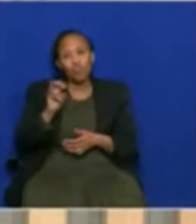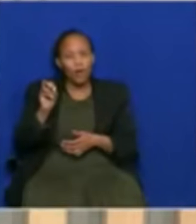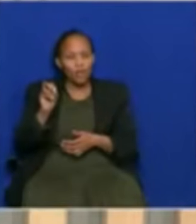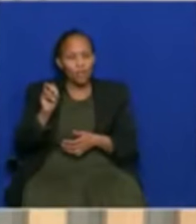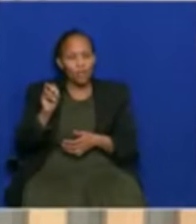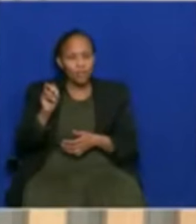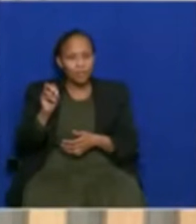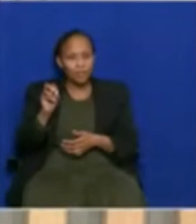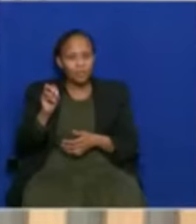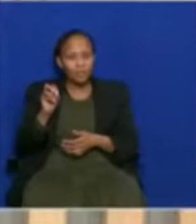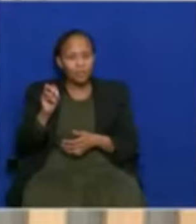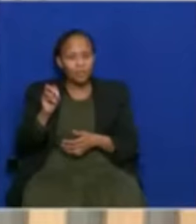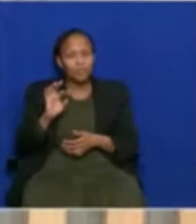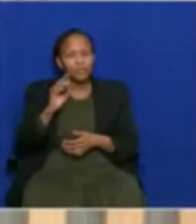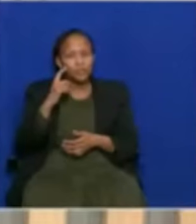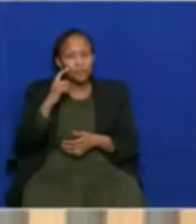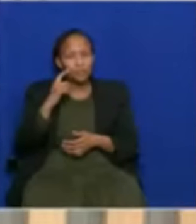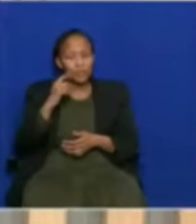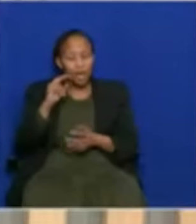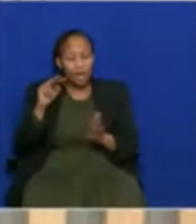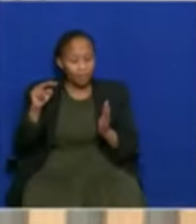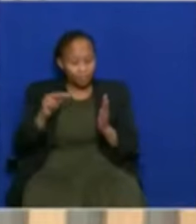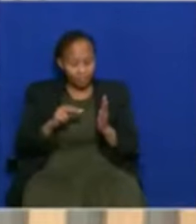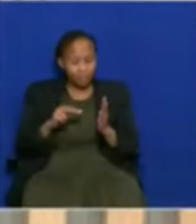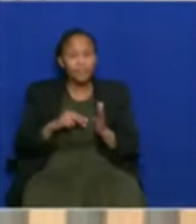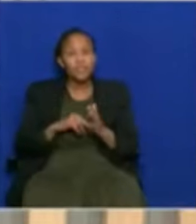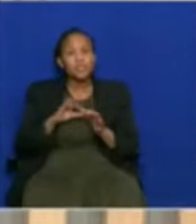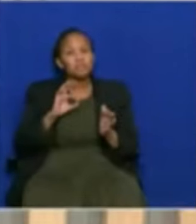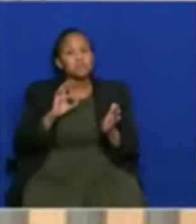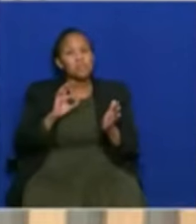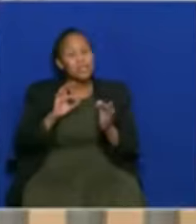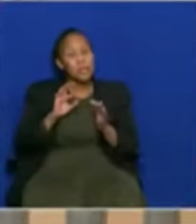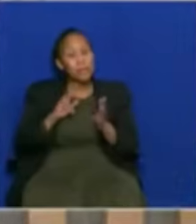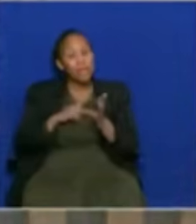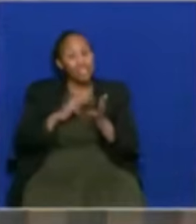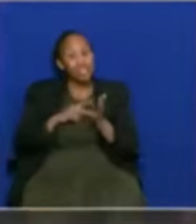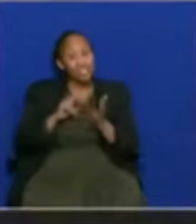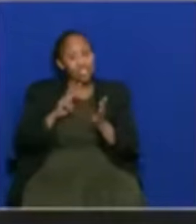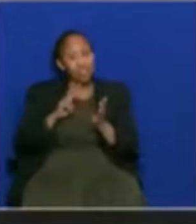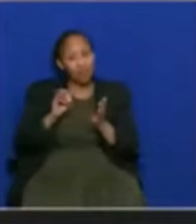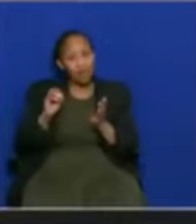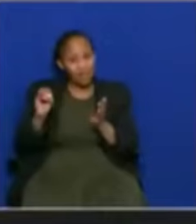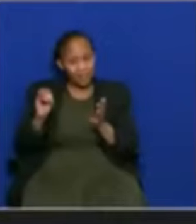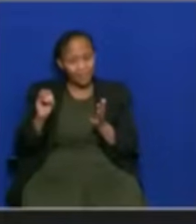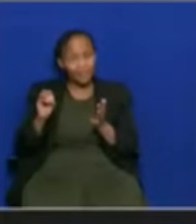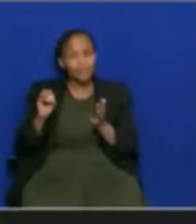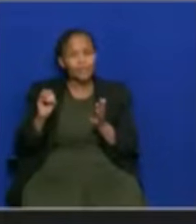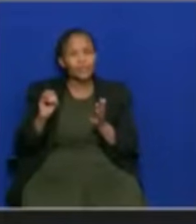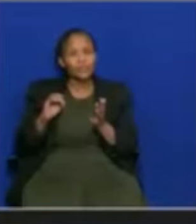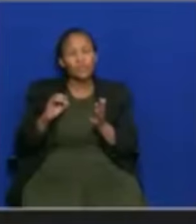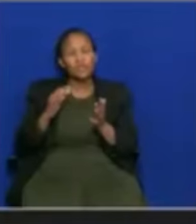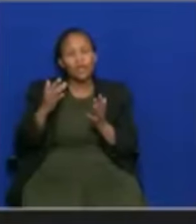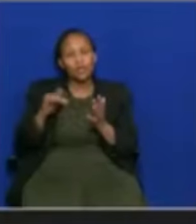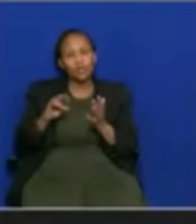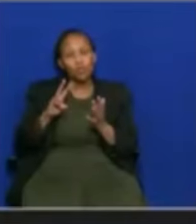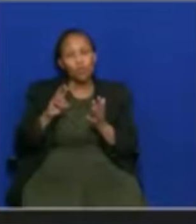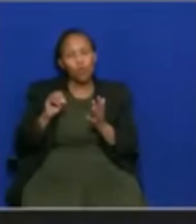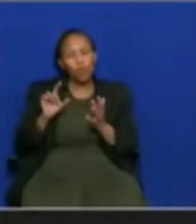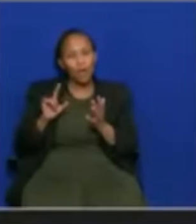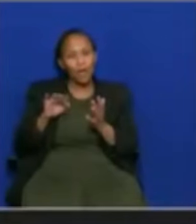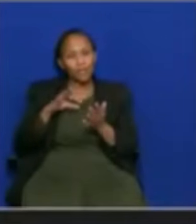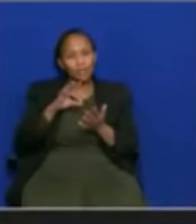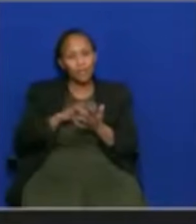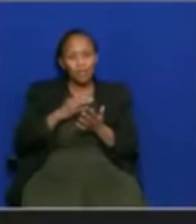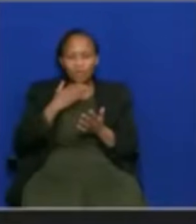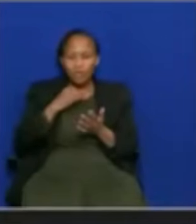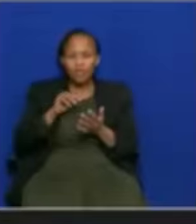And on this particular page, at 201, it's signed again by El Nhua, Lieutenant General,